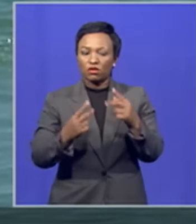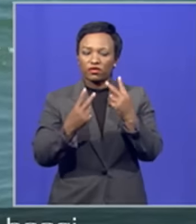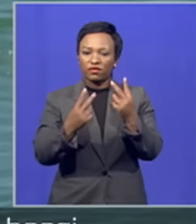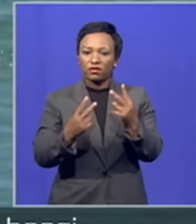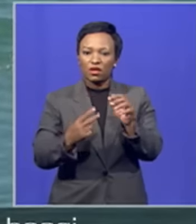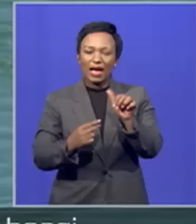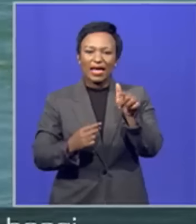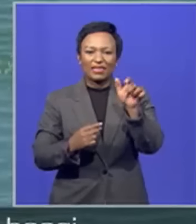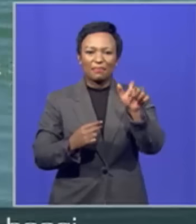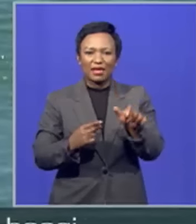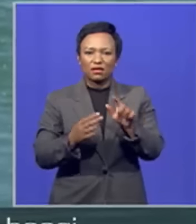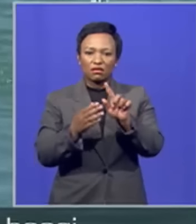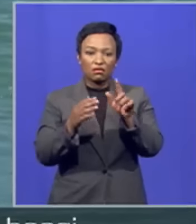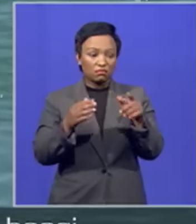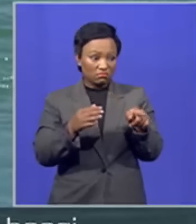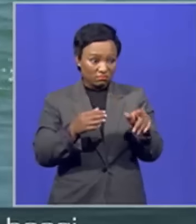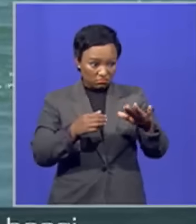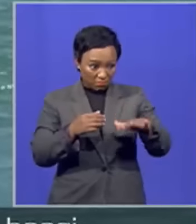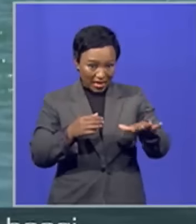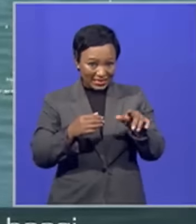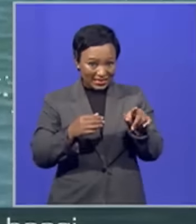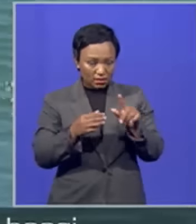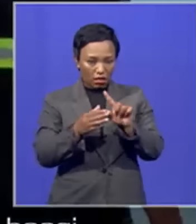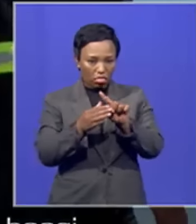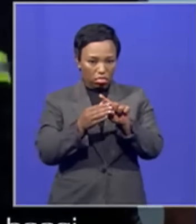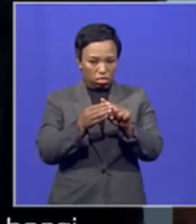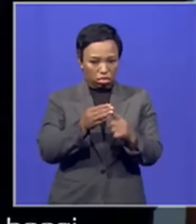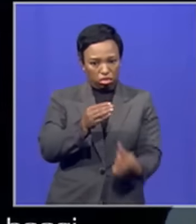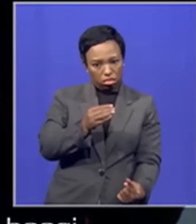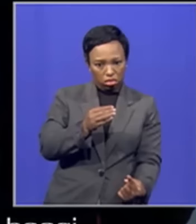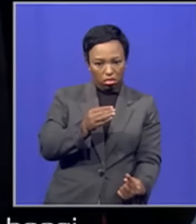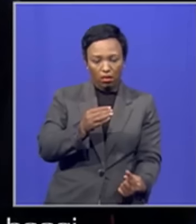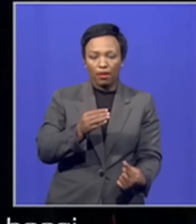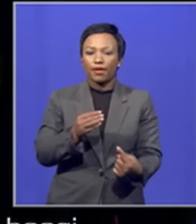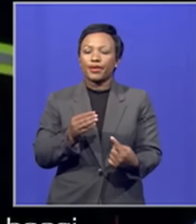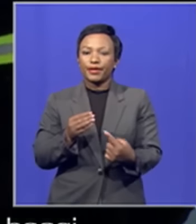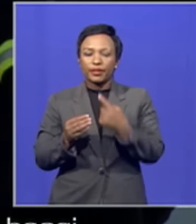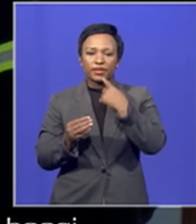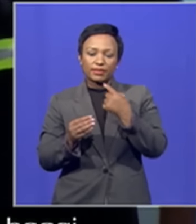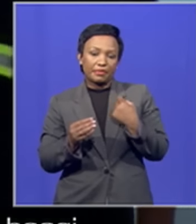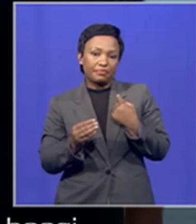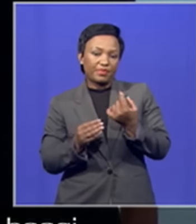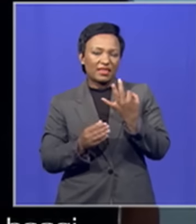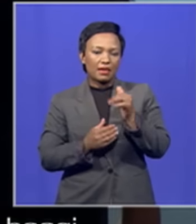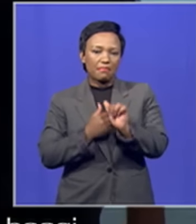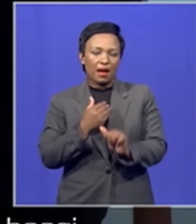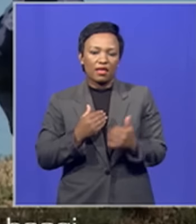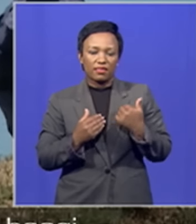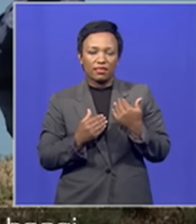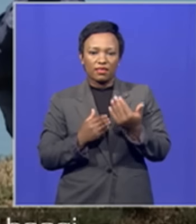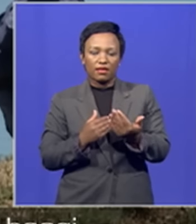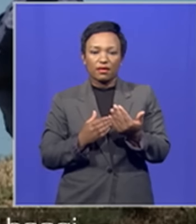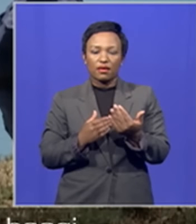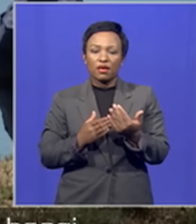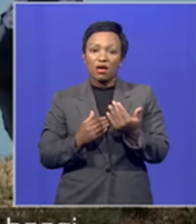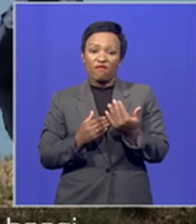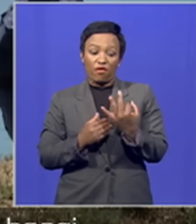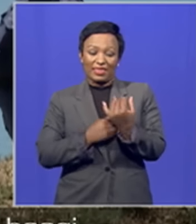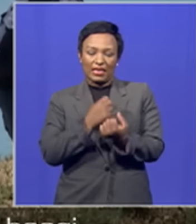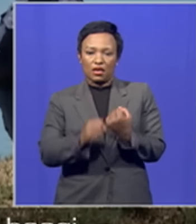mongwe a nwele mo kwaring monongwaga. Mapodisi a re ke dikgetsi di le 3 fela tse di kwadisitsweng mo dingwageng di le 3 tse di